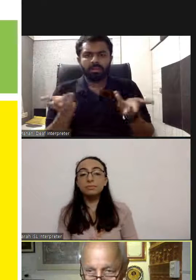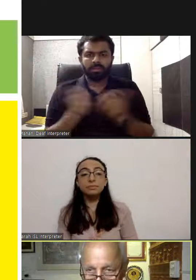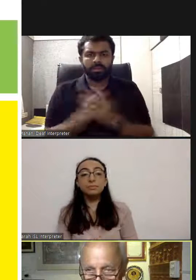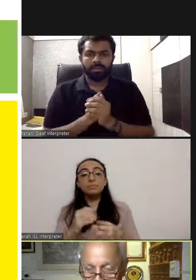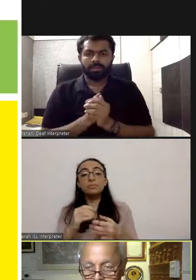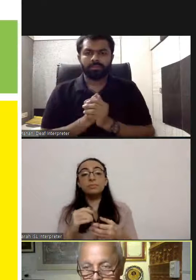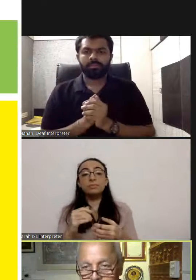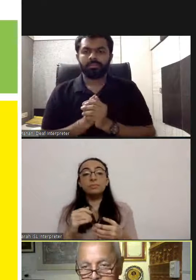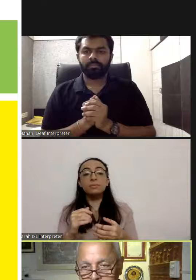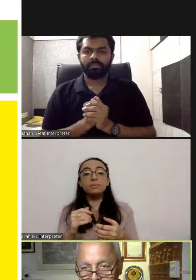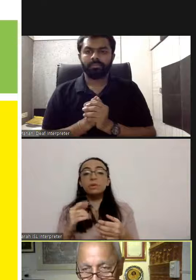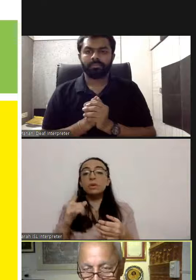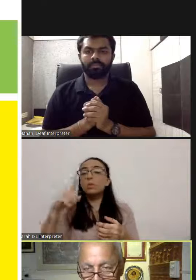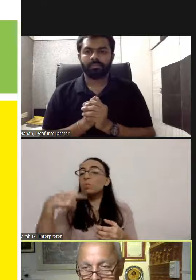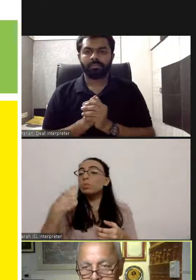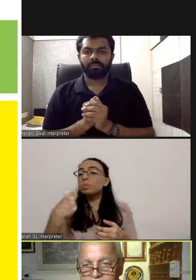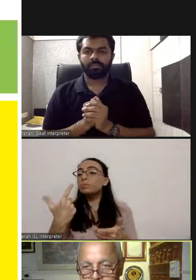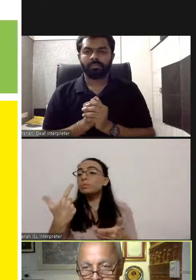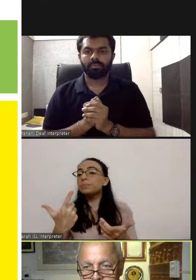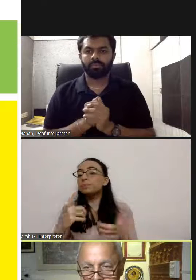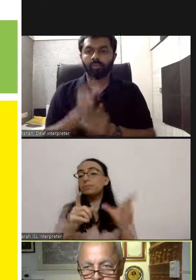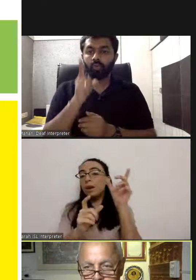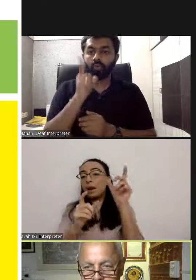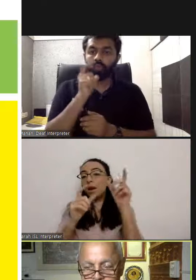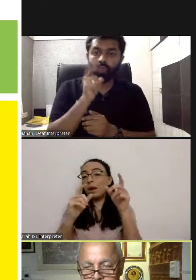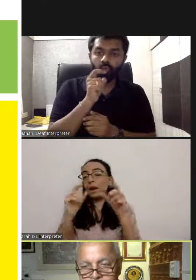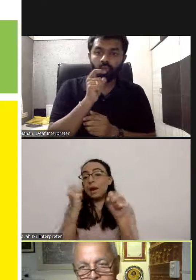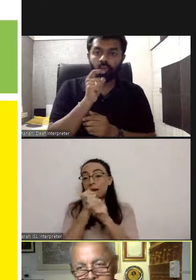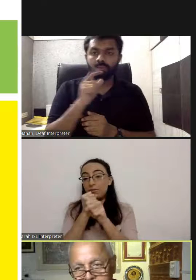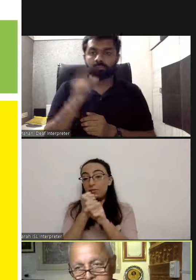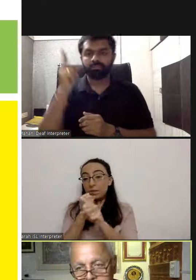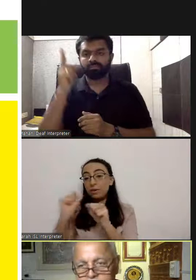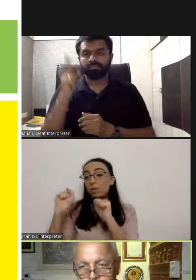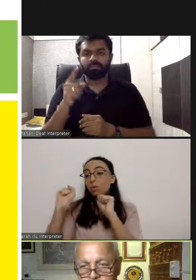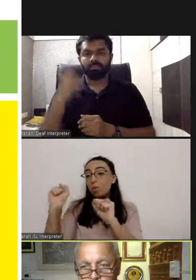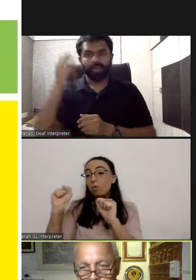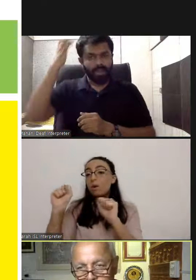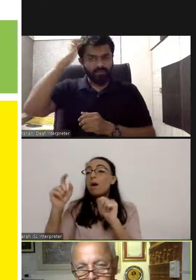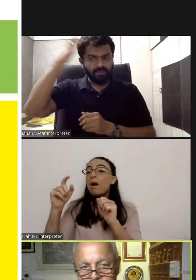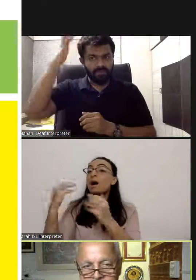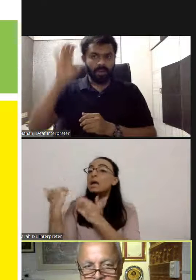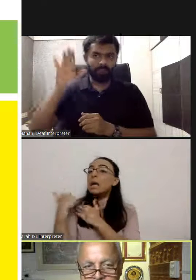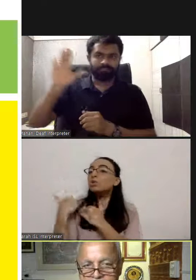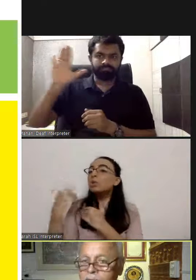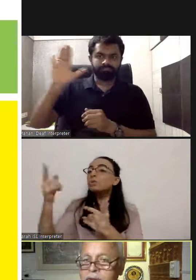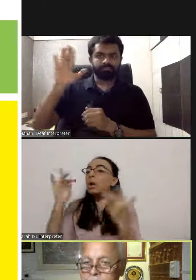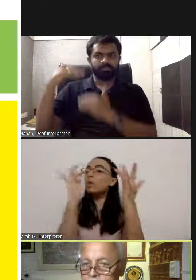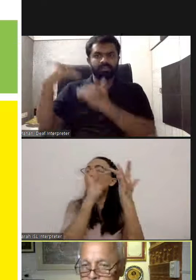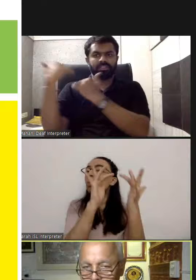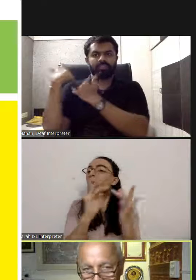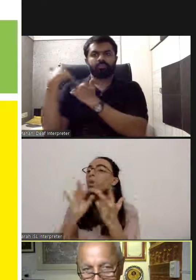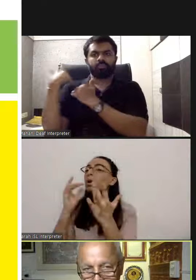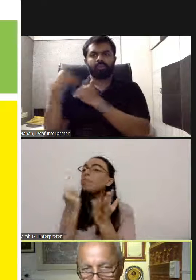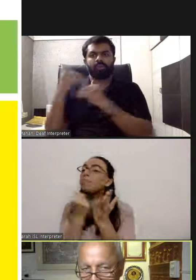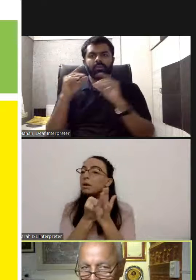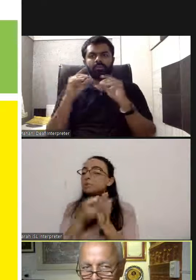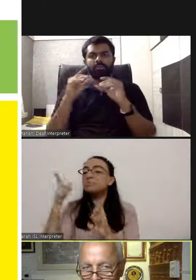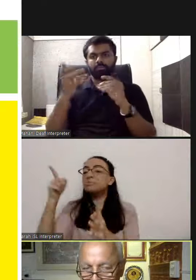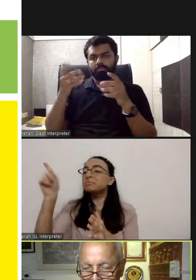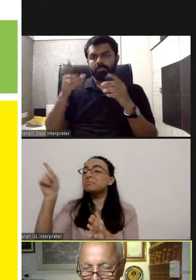figures who are in a democracy supposed to be in touch with the people, they also don't